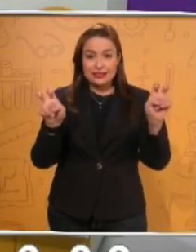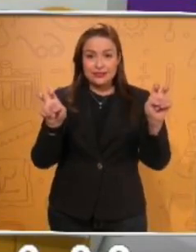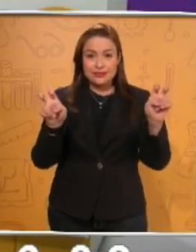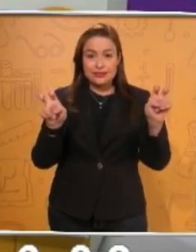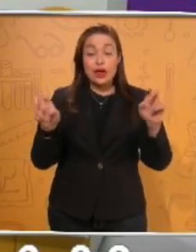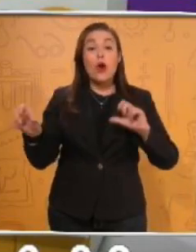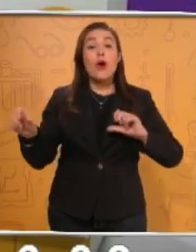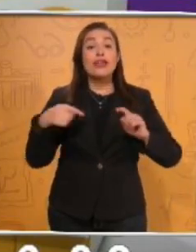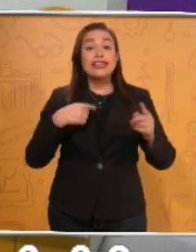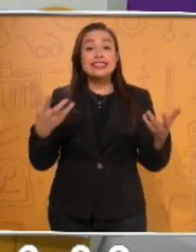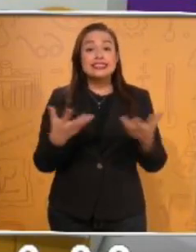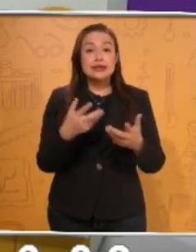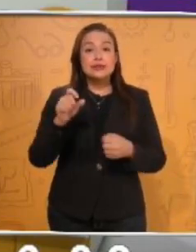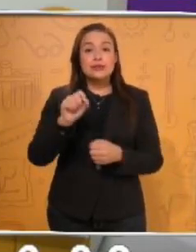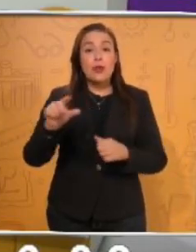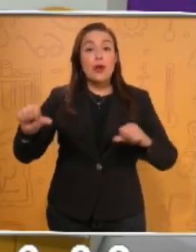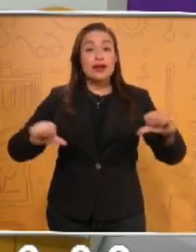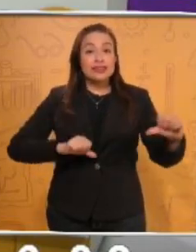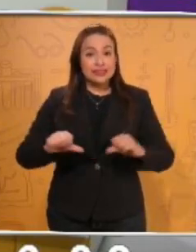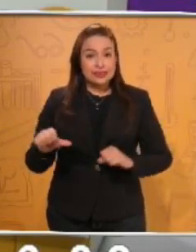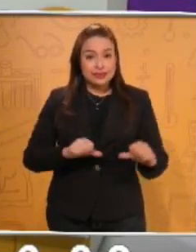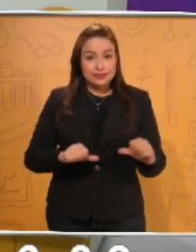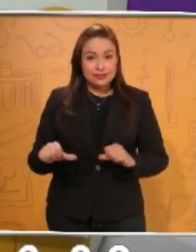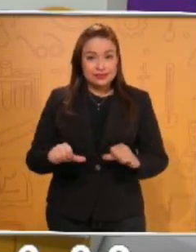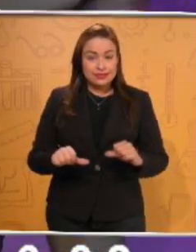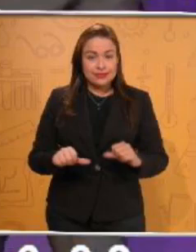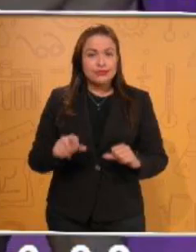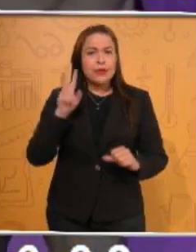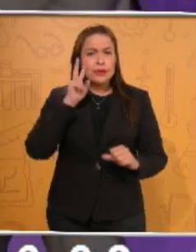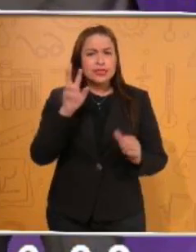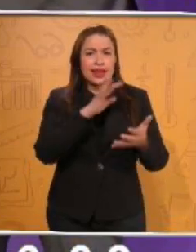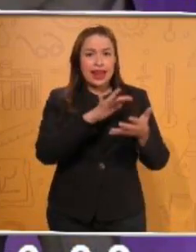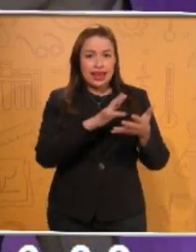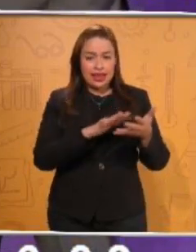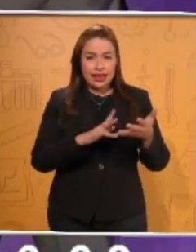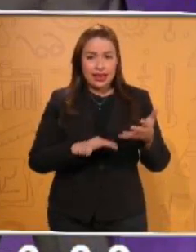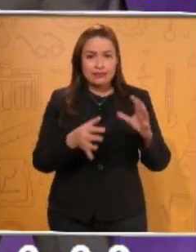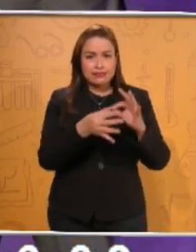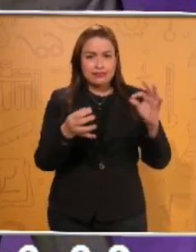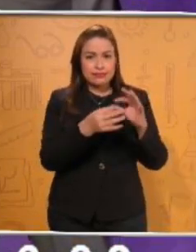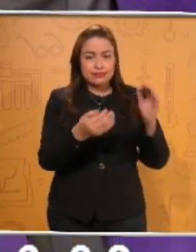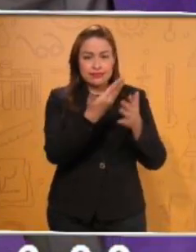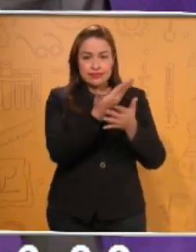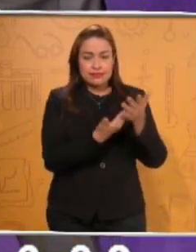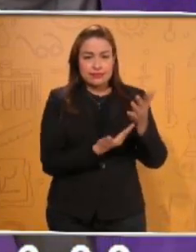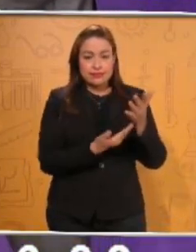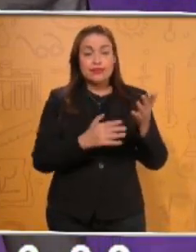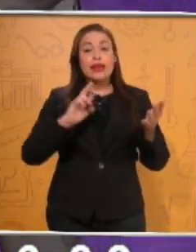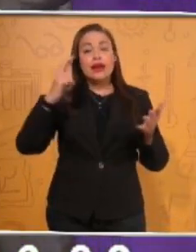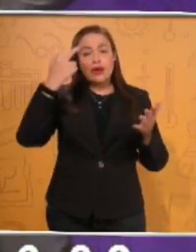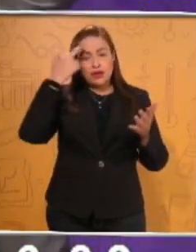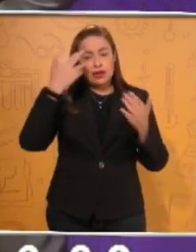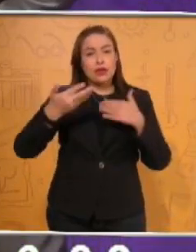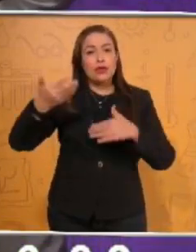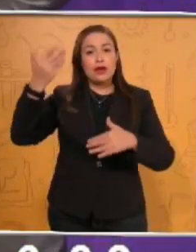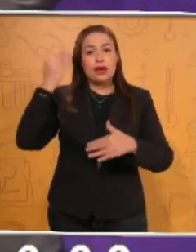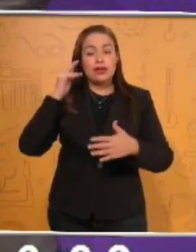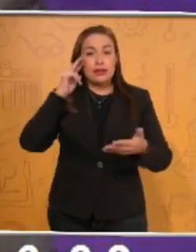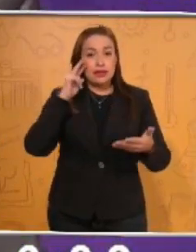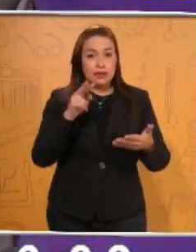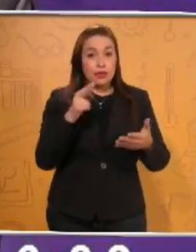an activity, okay? Let's read the instructions. Let's remember what we learned last